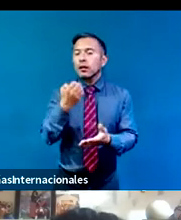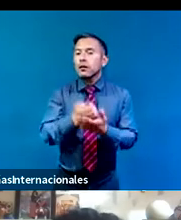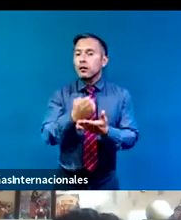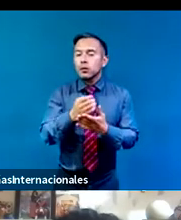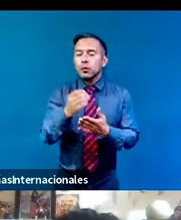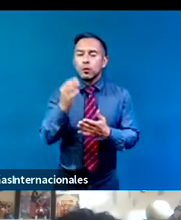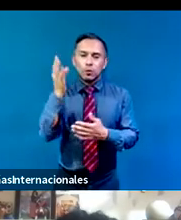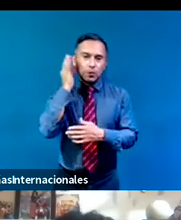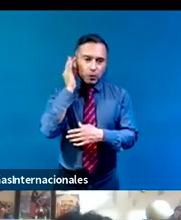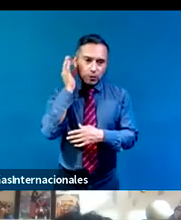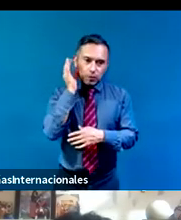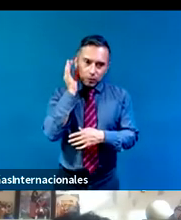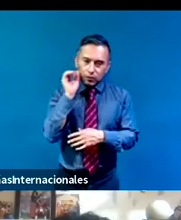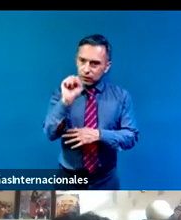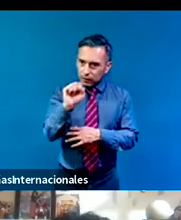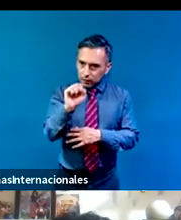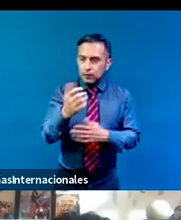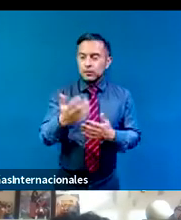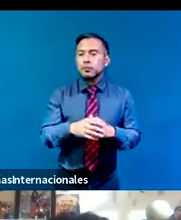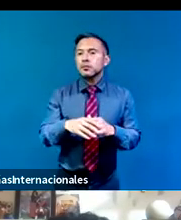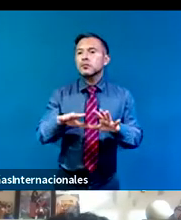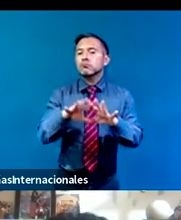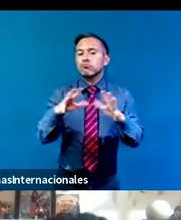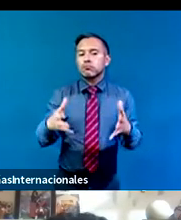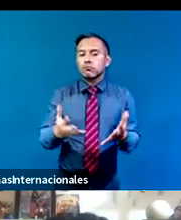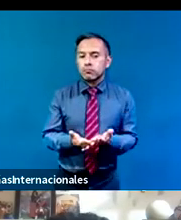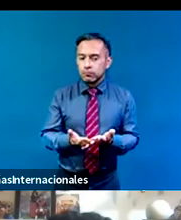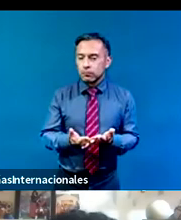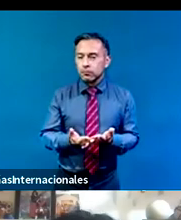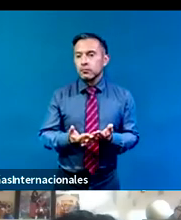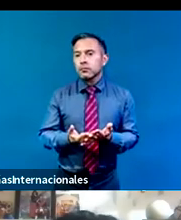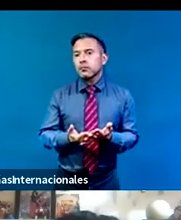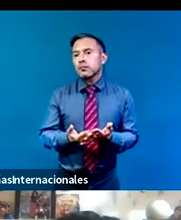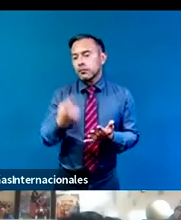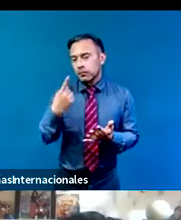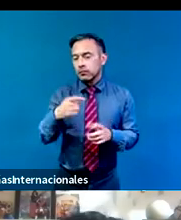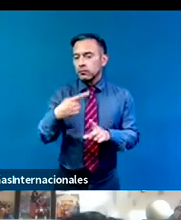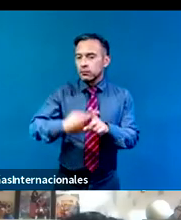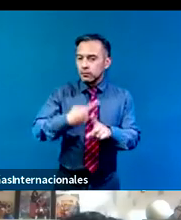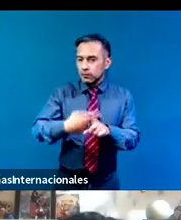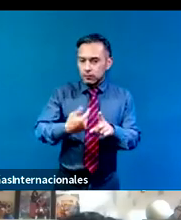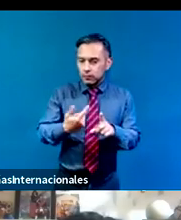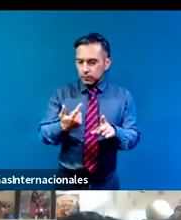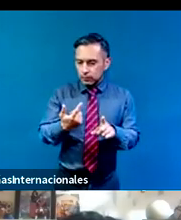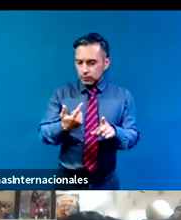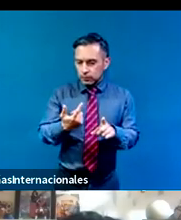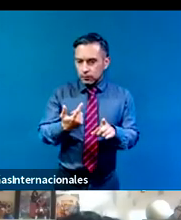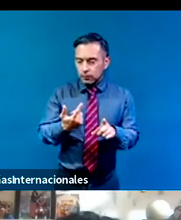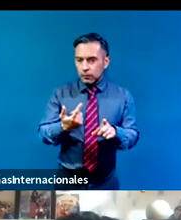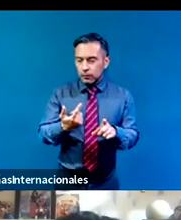profits, how can we really respect those dynamics? I don't think necessarily that all of the